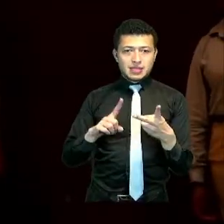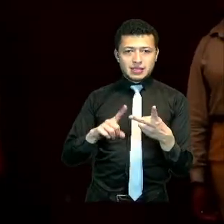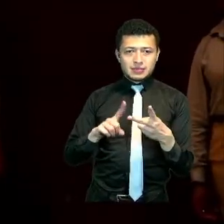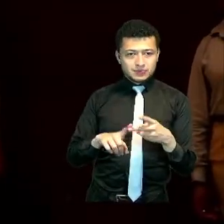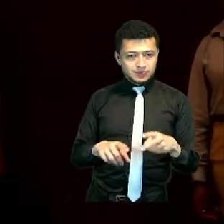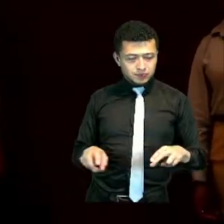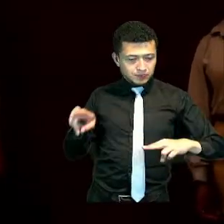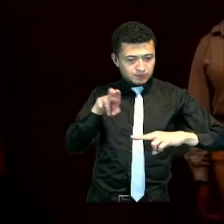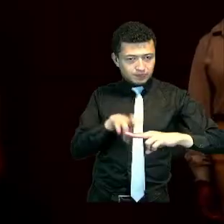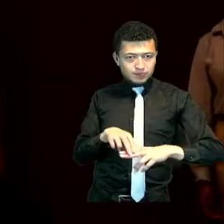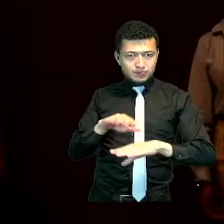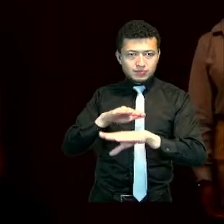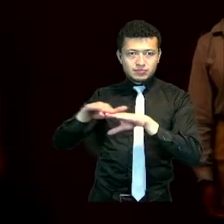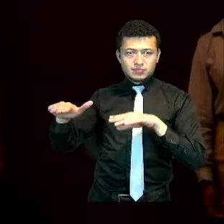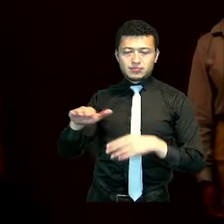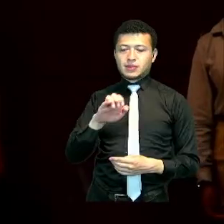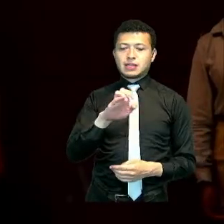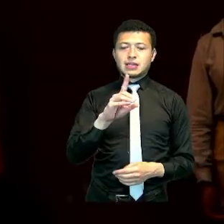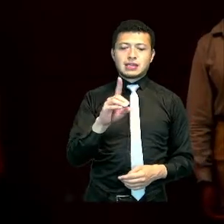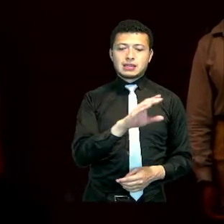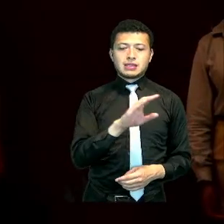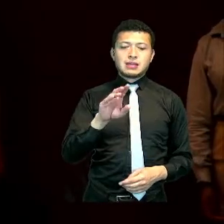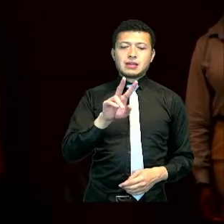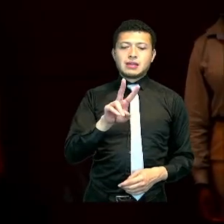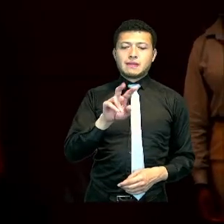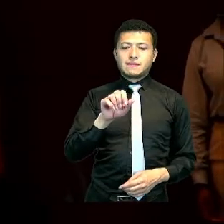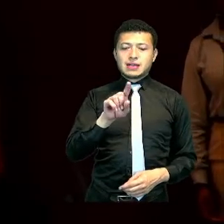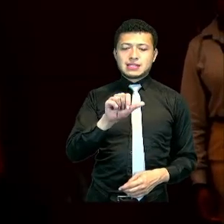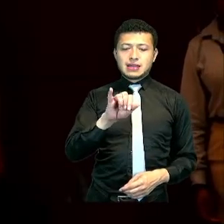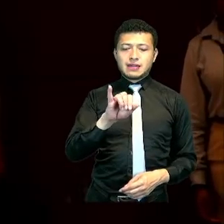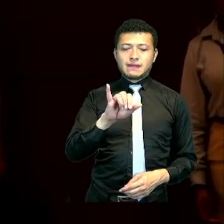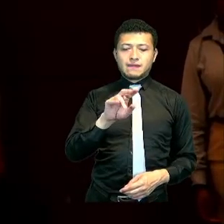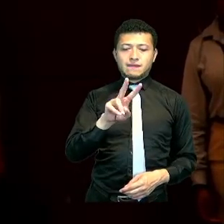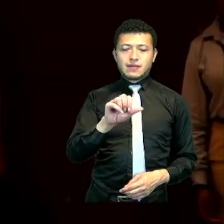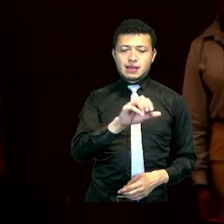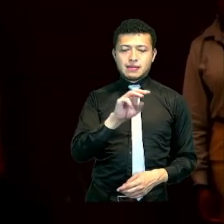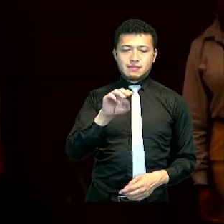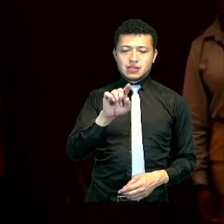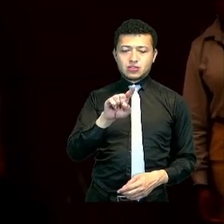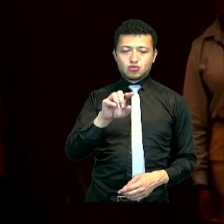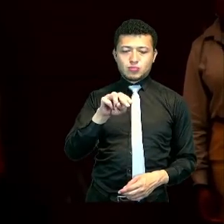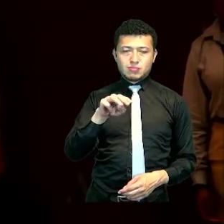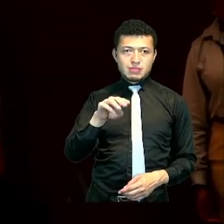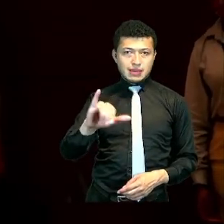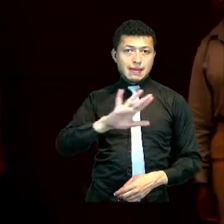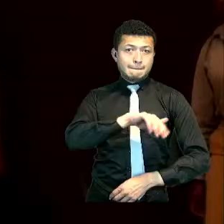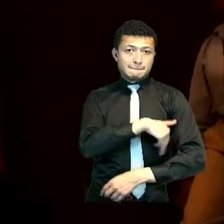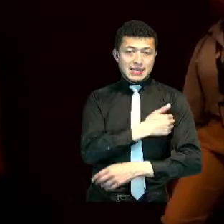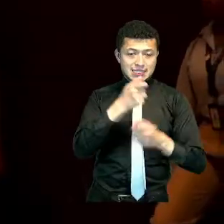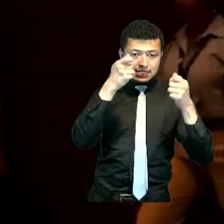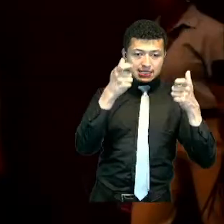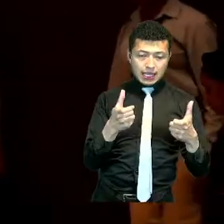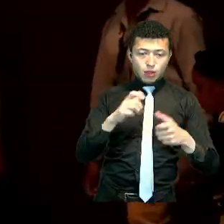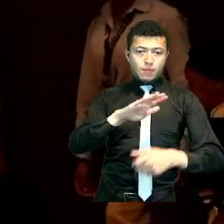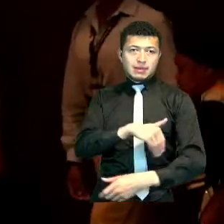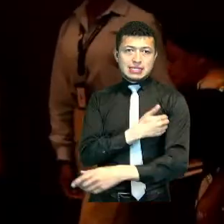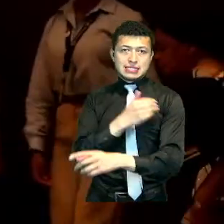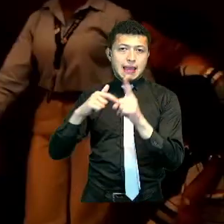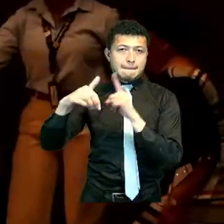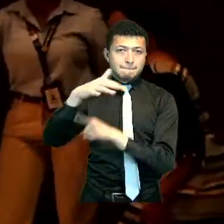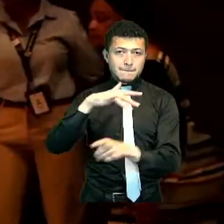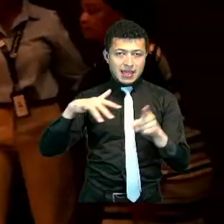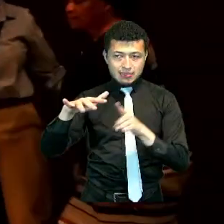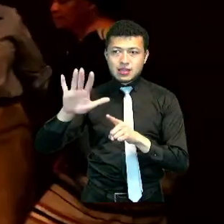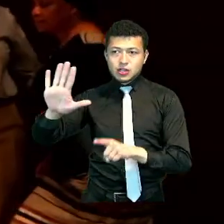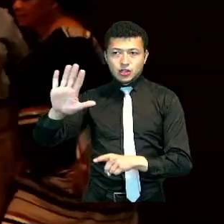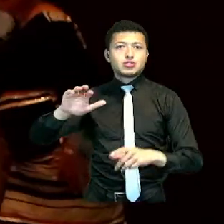I would also like to invite Efa Saiba Masudi, Minister of State and Minister of the Environment of the Democratic